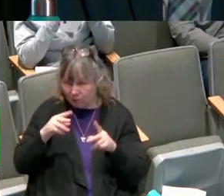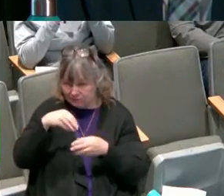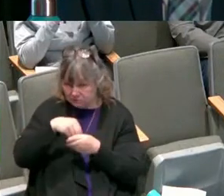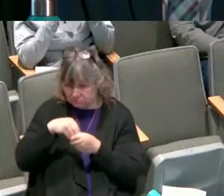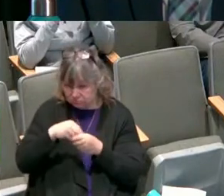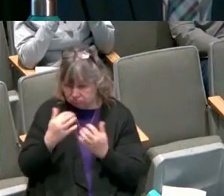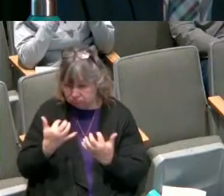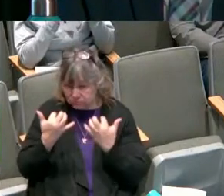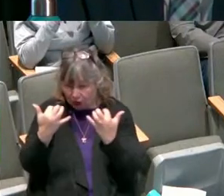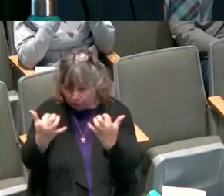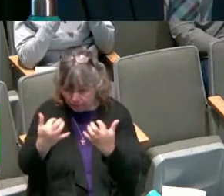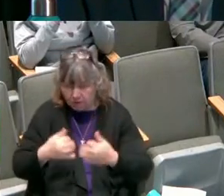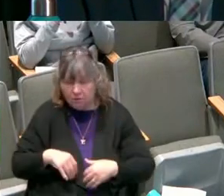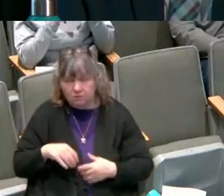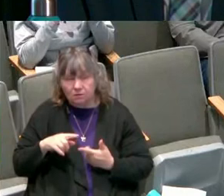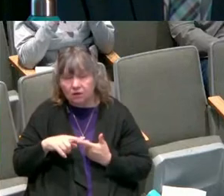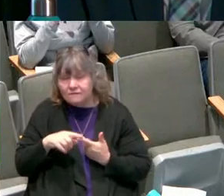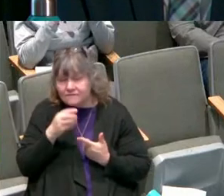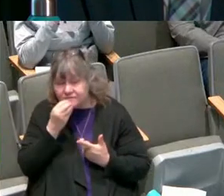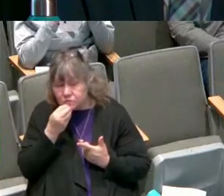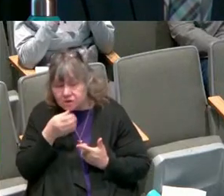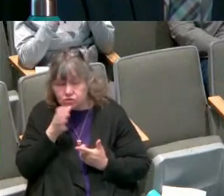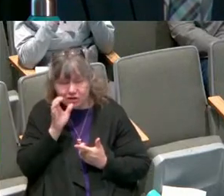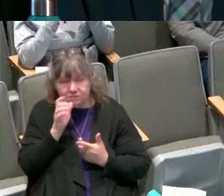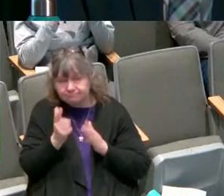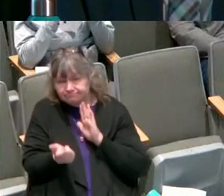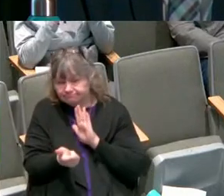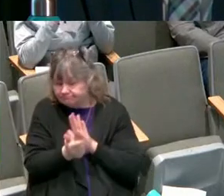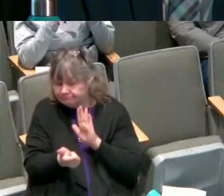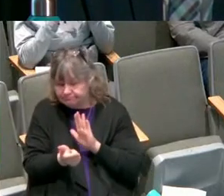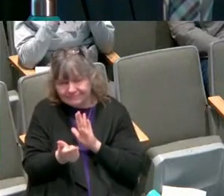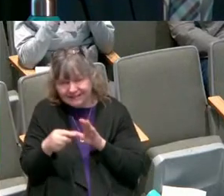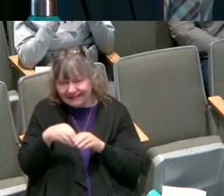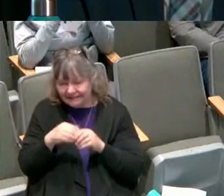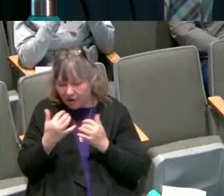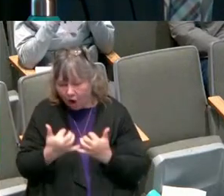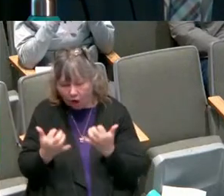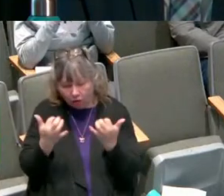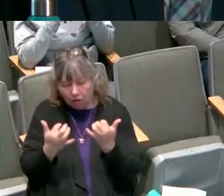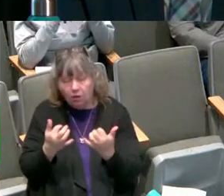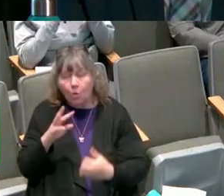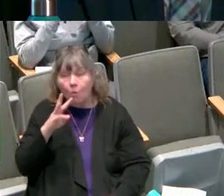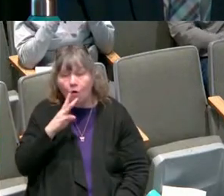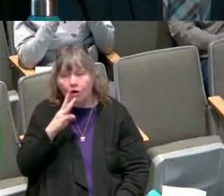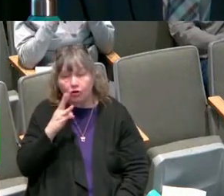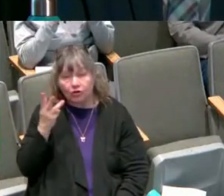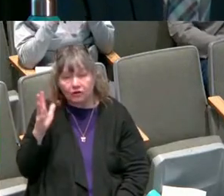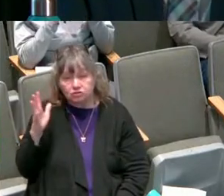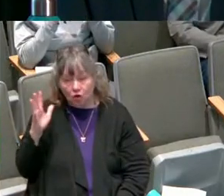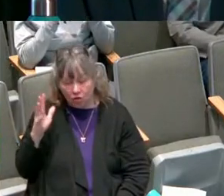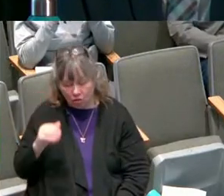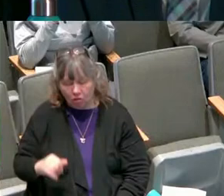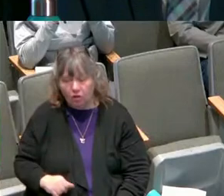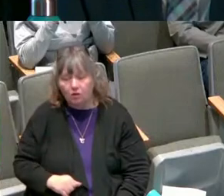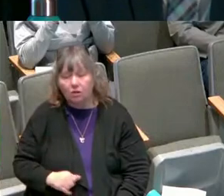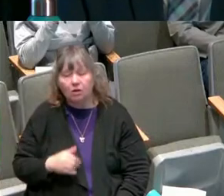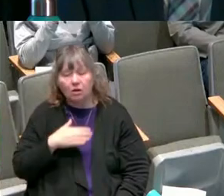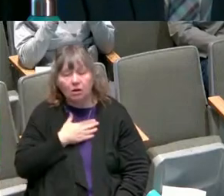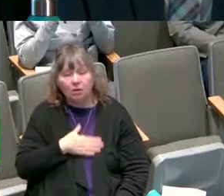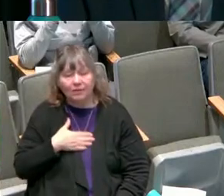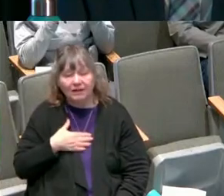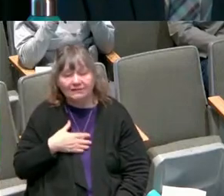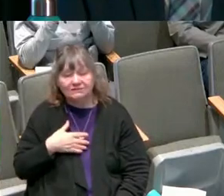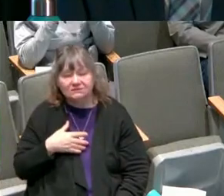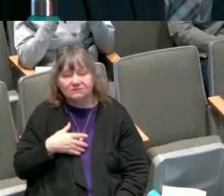other food and drinks are not allowed in the in the hall only water please